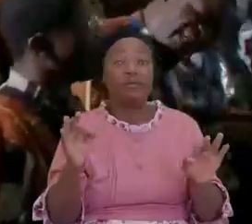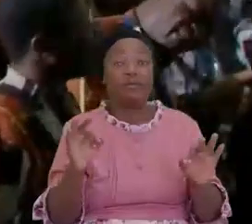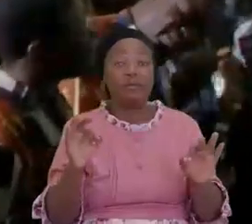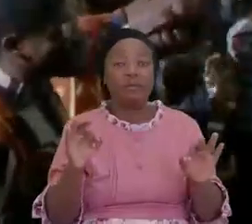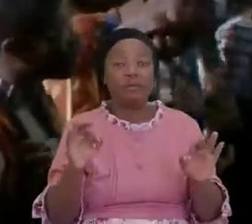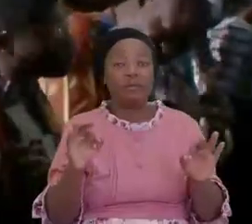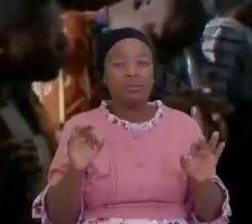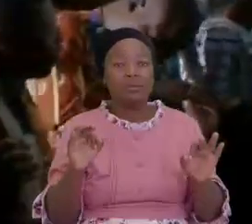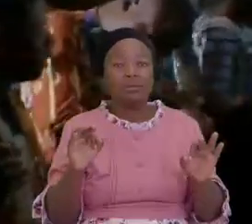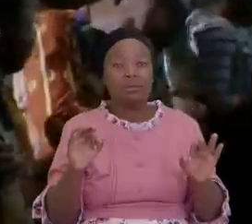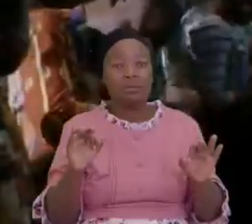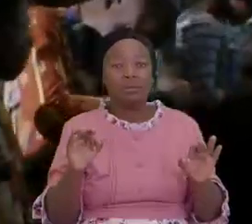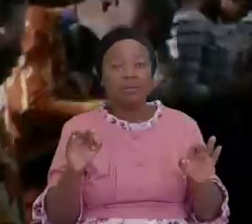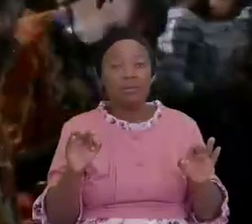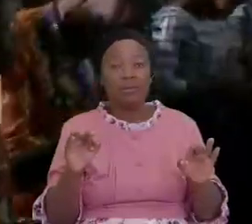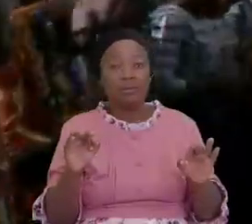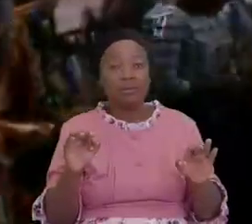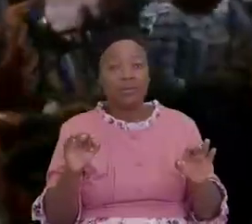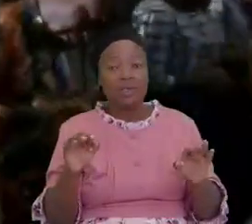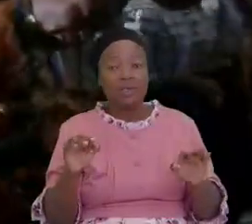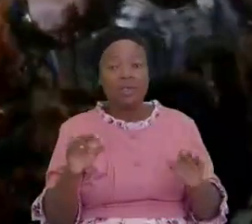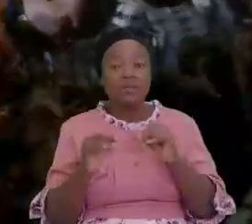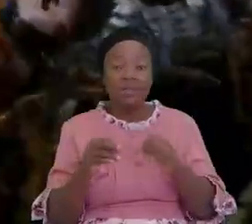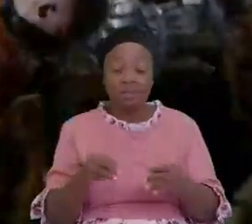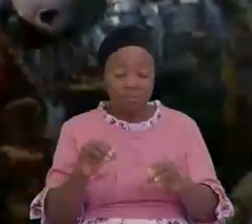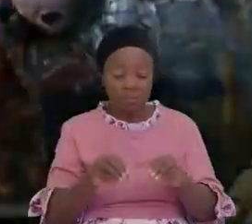If the tie rope on your head, on your legs,